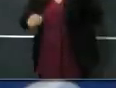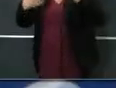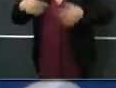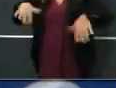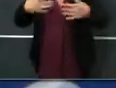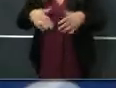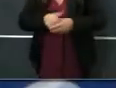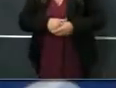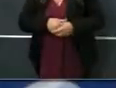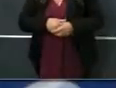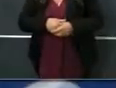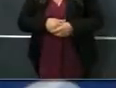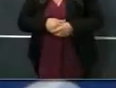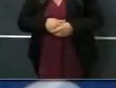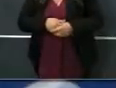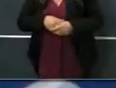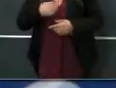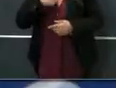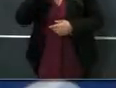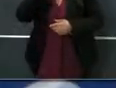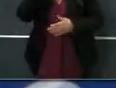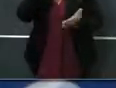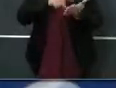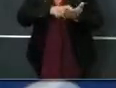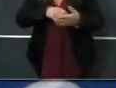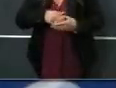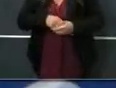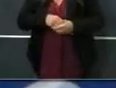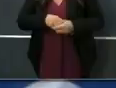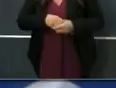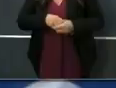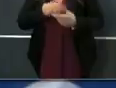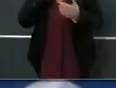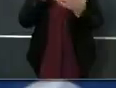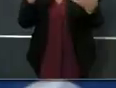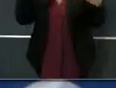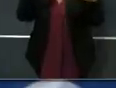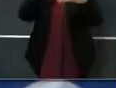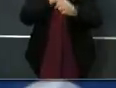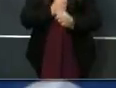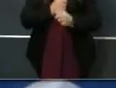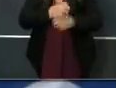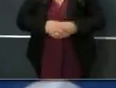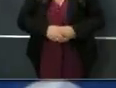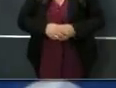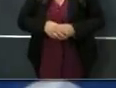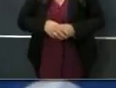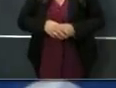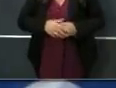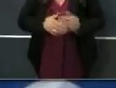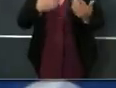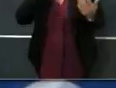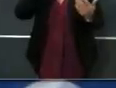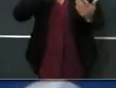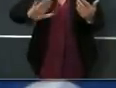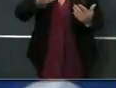economy. And I recognize in closing the deep desire people have to begin the process of more